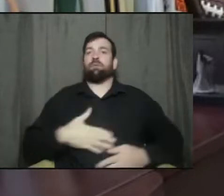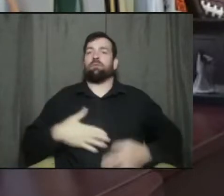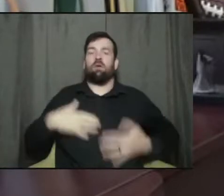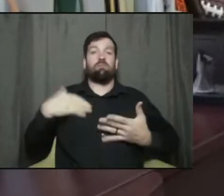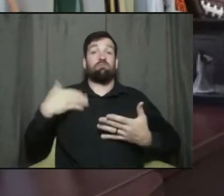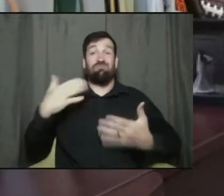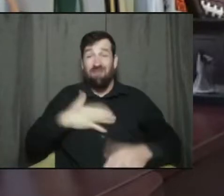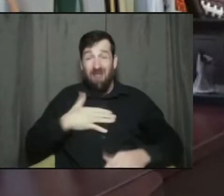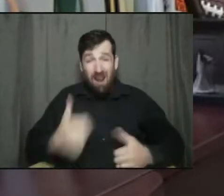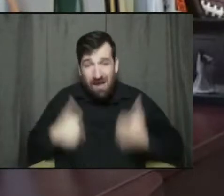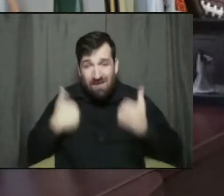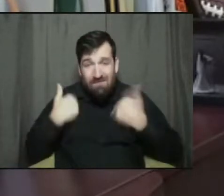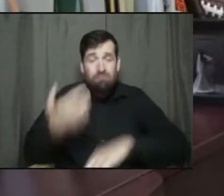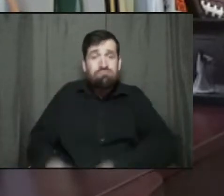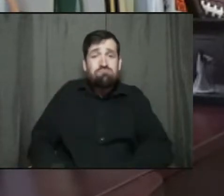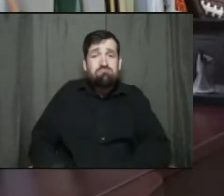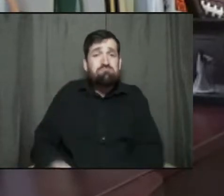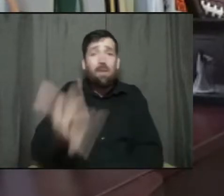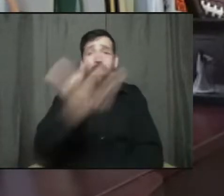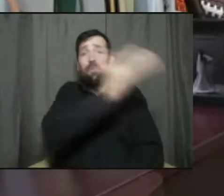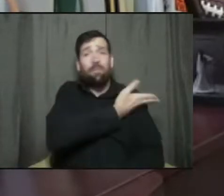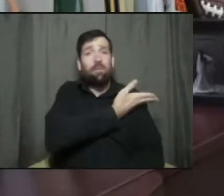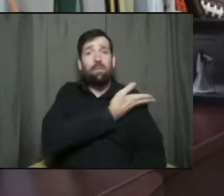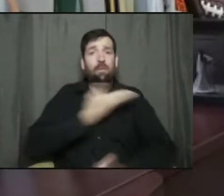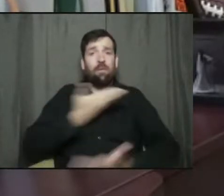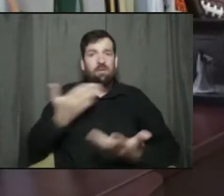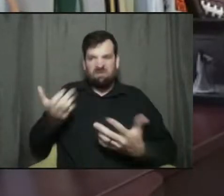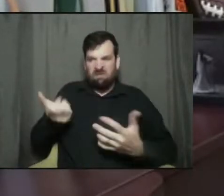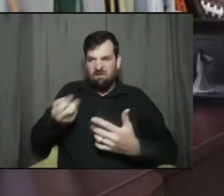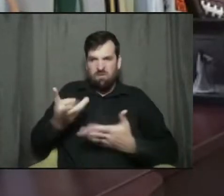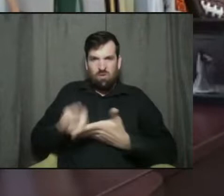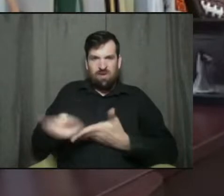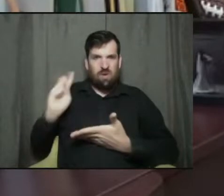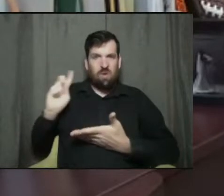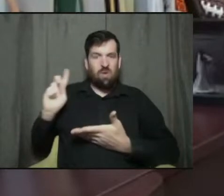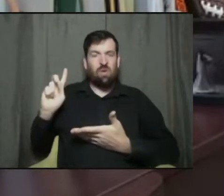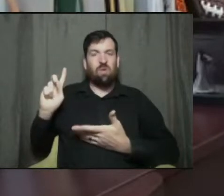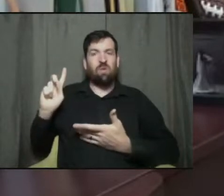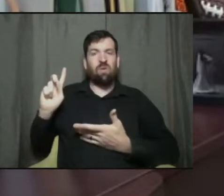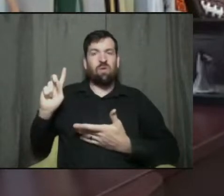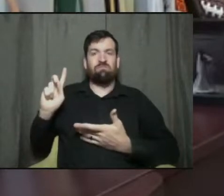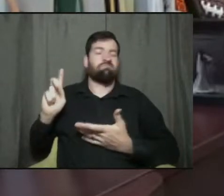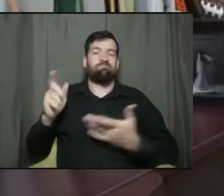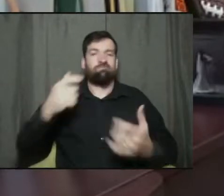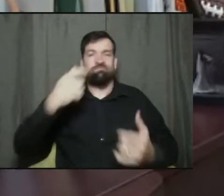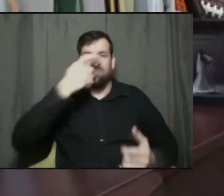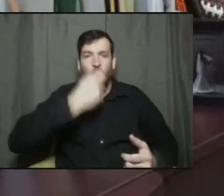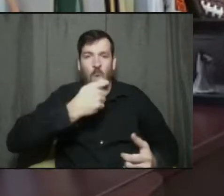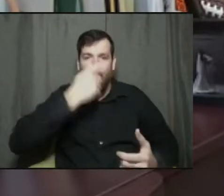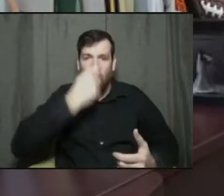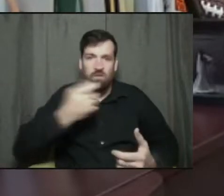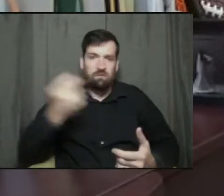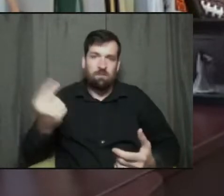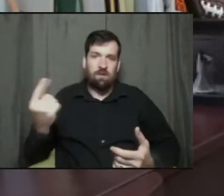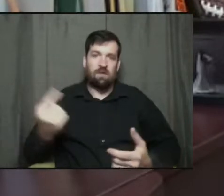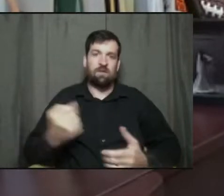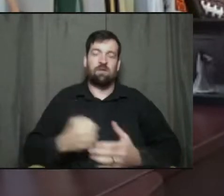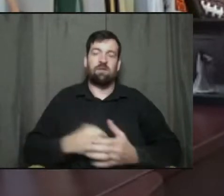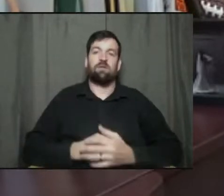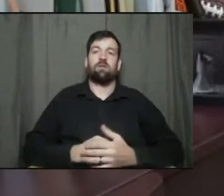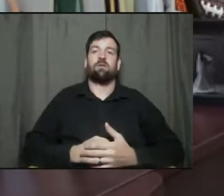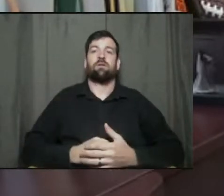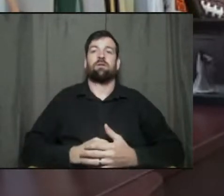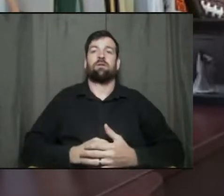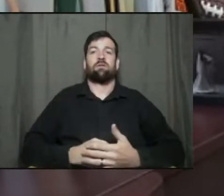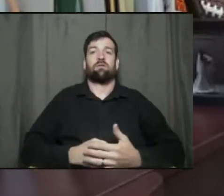is. And even just a couple weeks ago, it was probably a cold or something. And, I